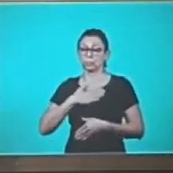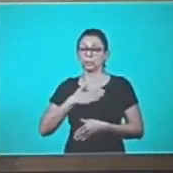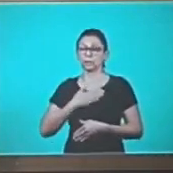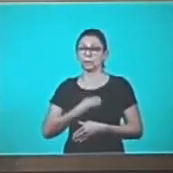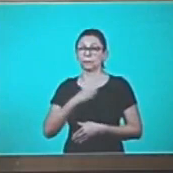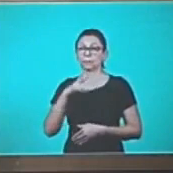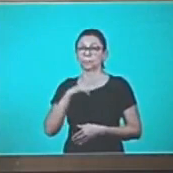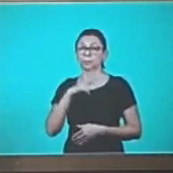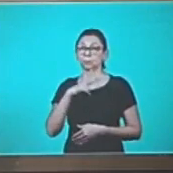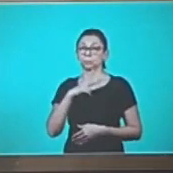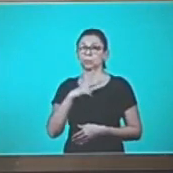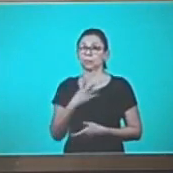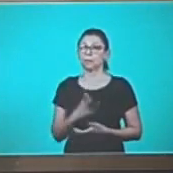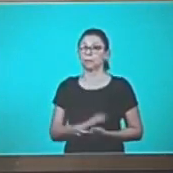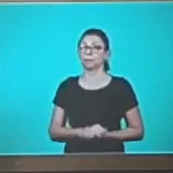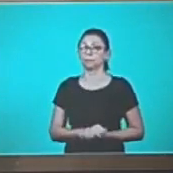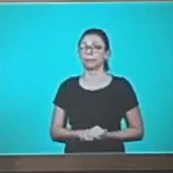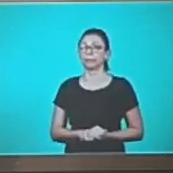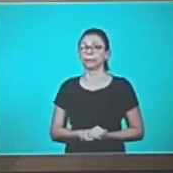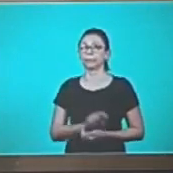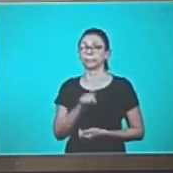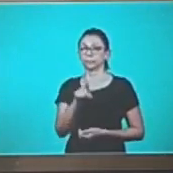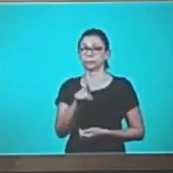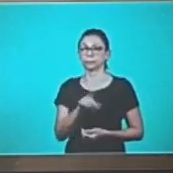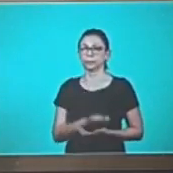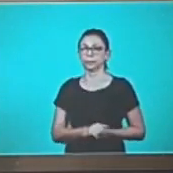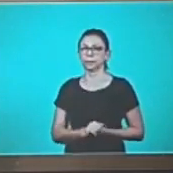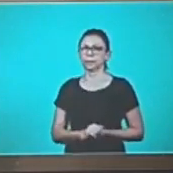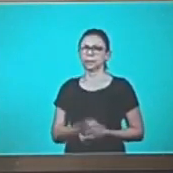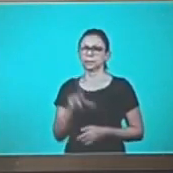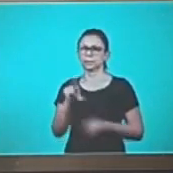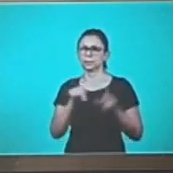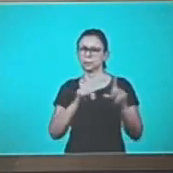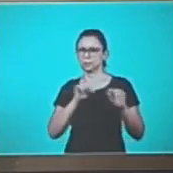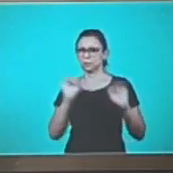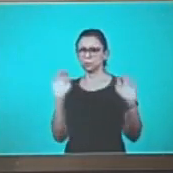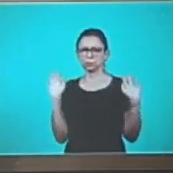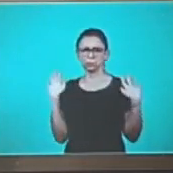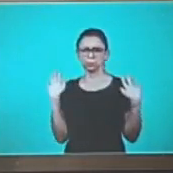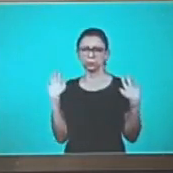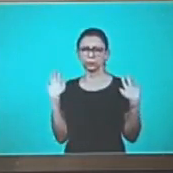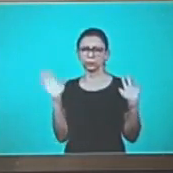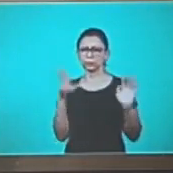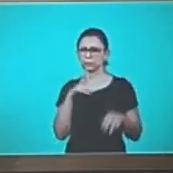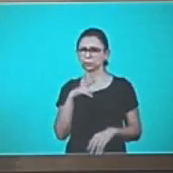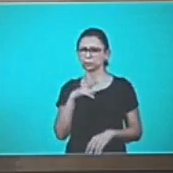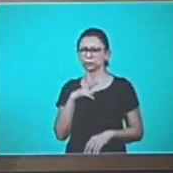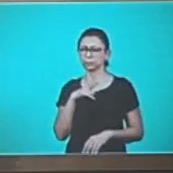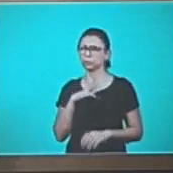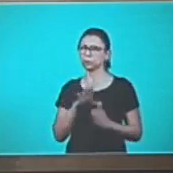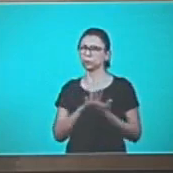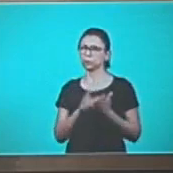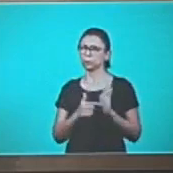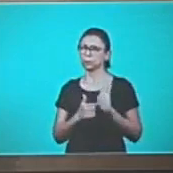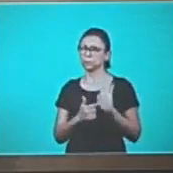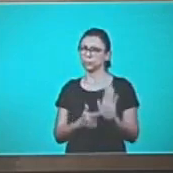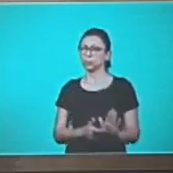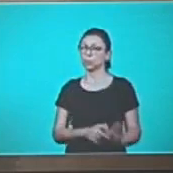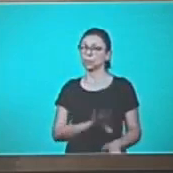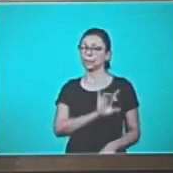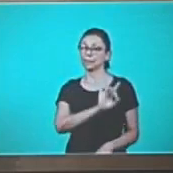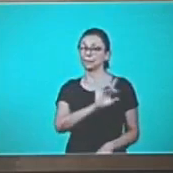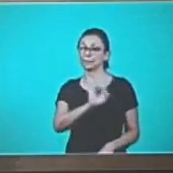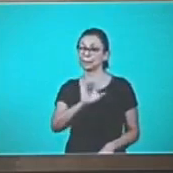life, of course. You need to be listening to the Word in order to make your own decisions. Each person will give